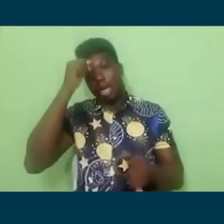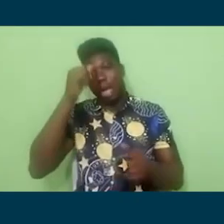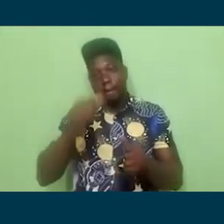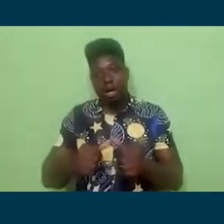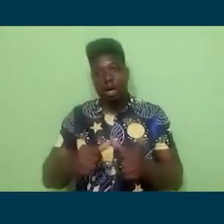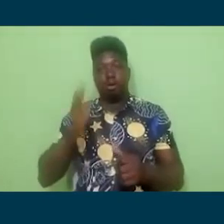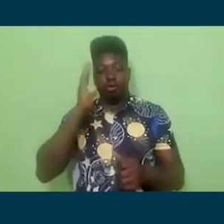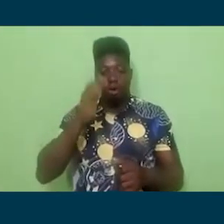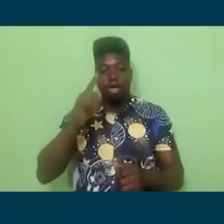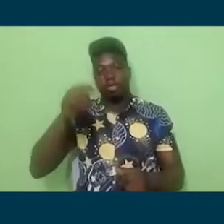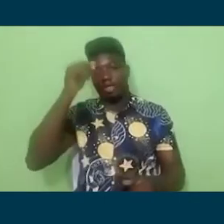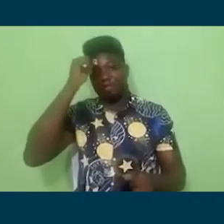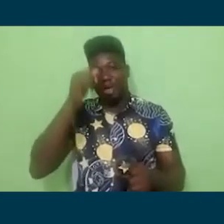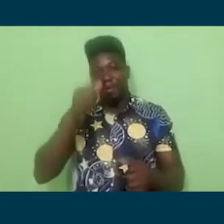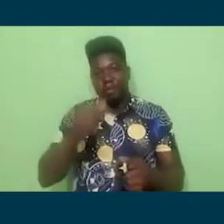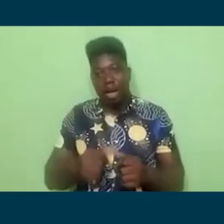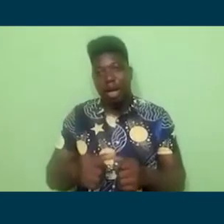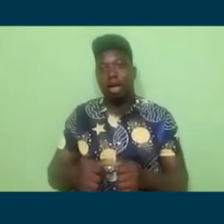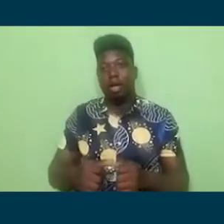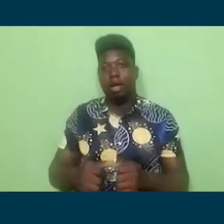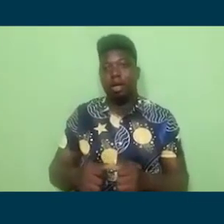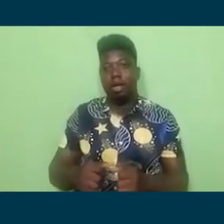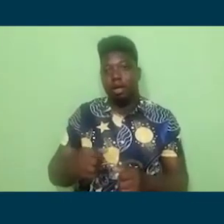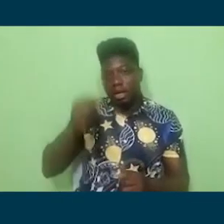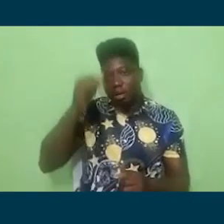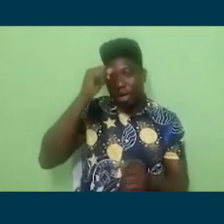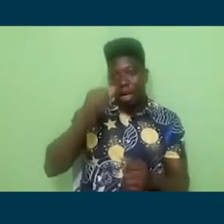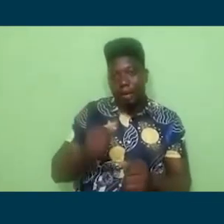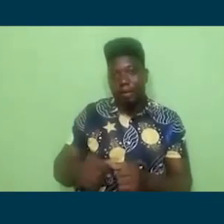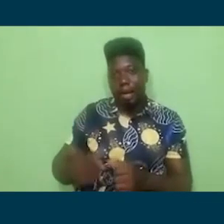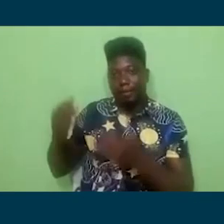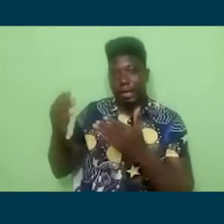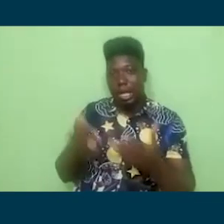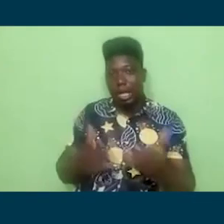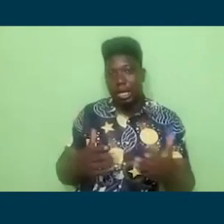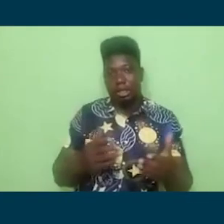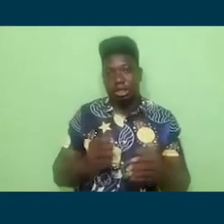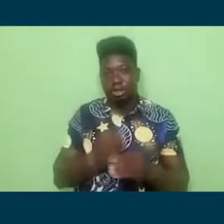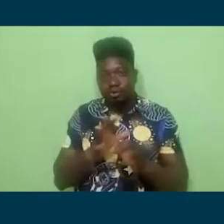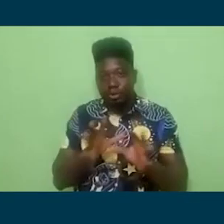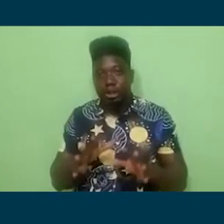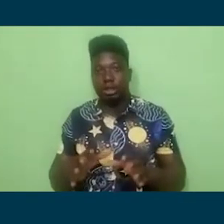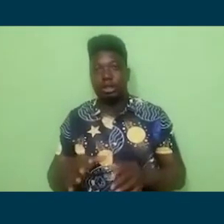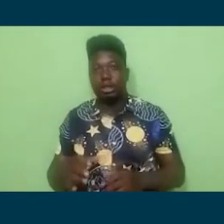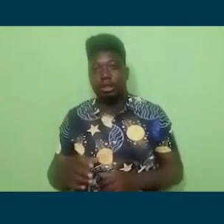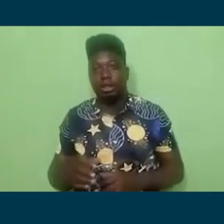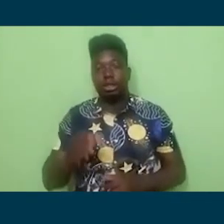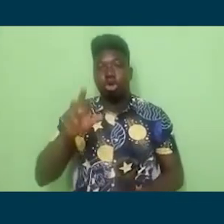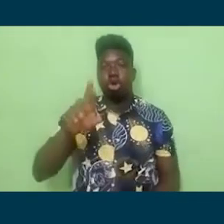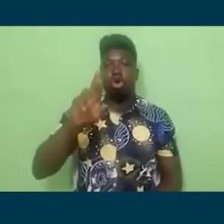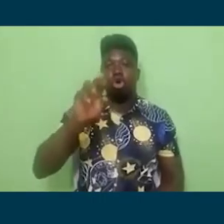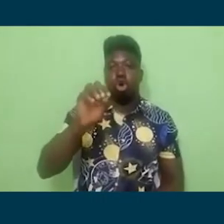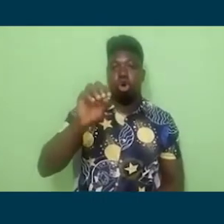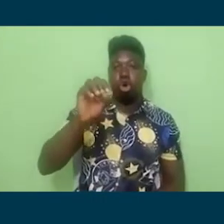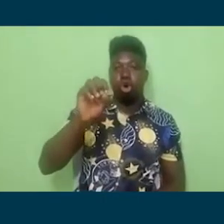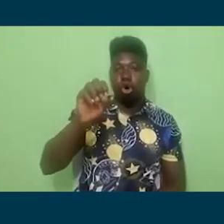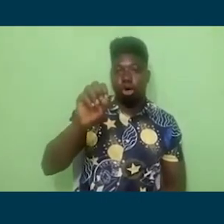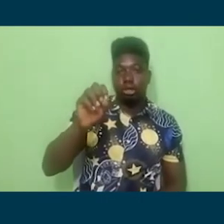you remember? Bring me springs of rosemary. Bring me springs